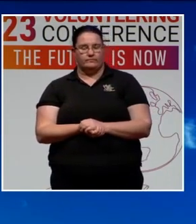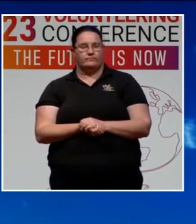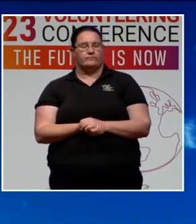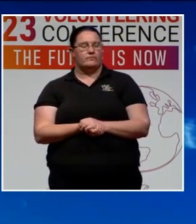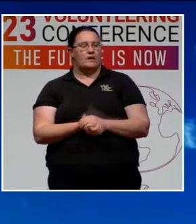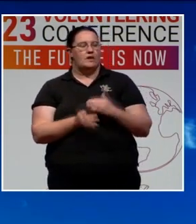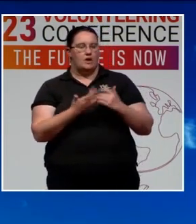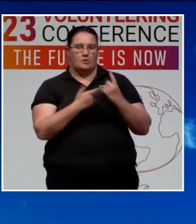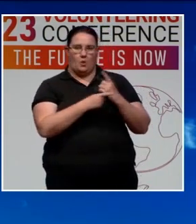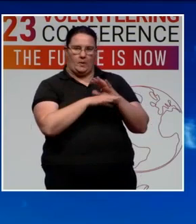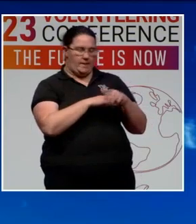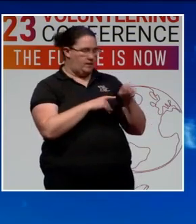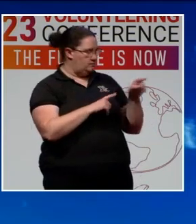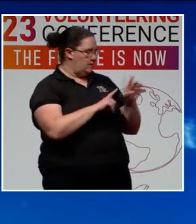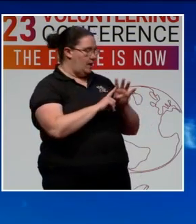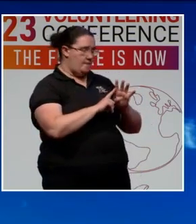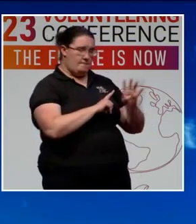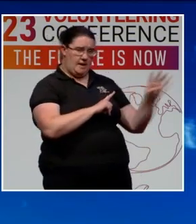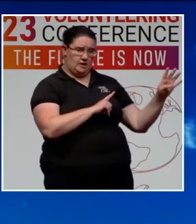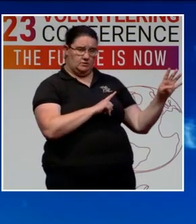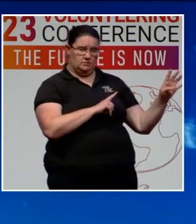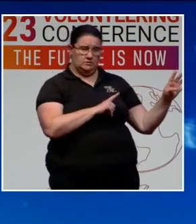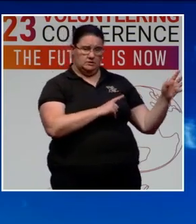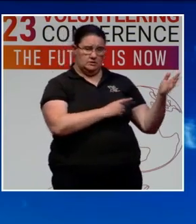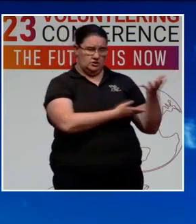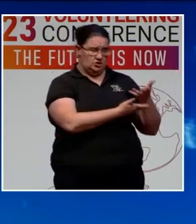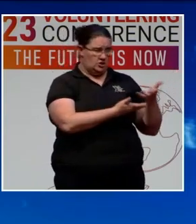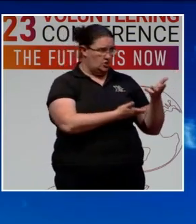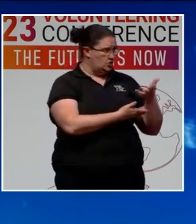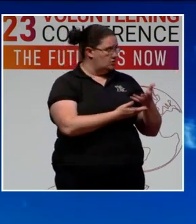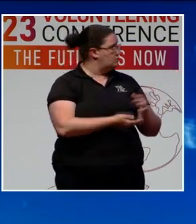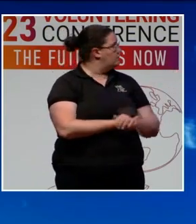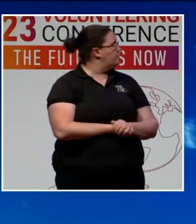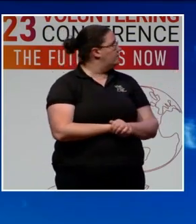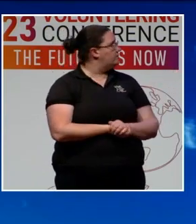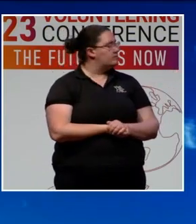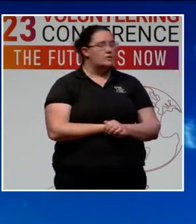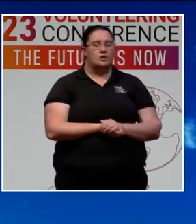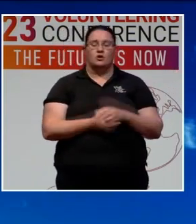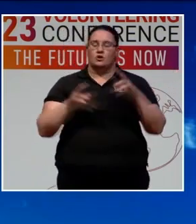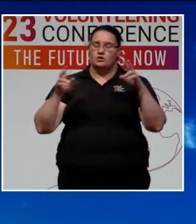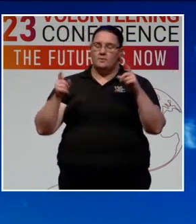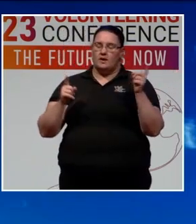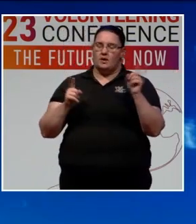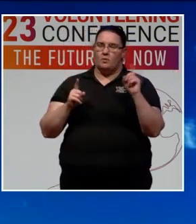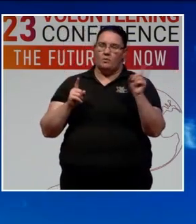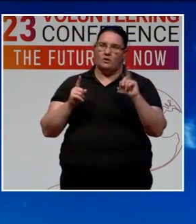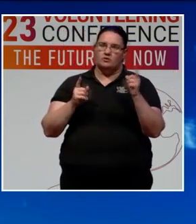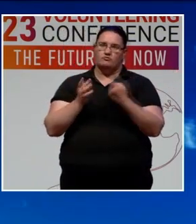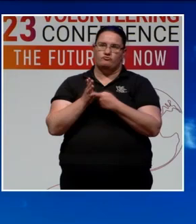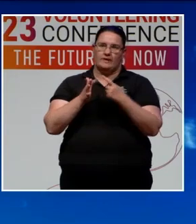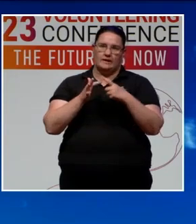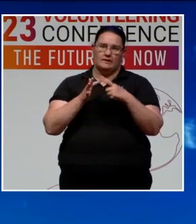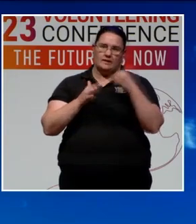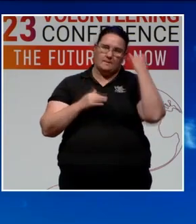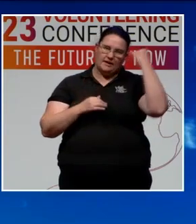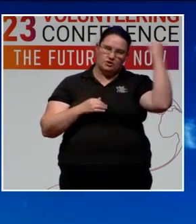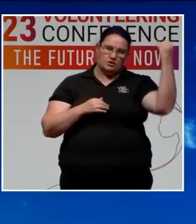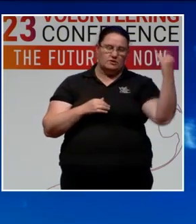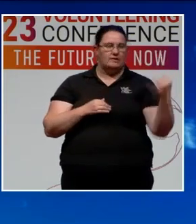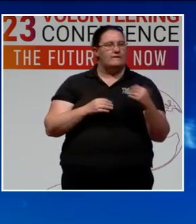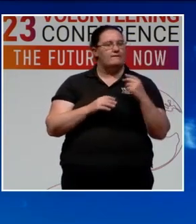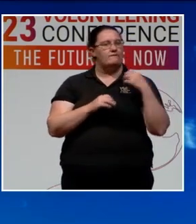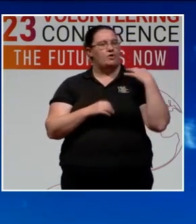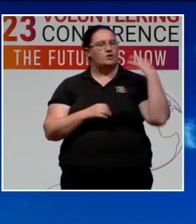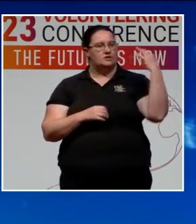introductory remarks. The topic of this session is reimagining volunteering across the ecosystem, learning from